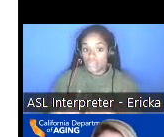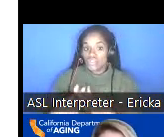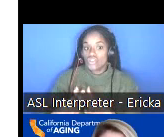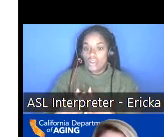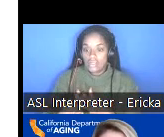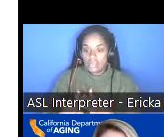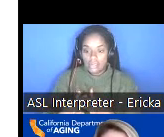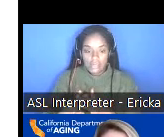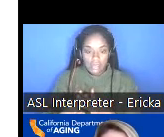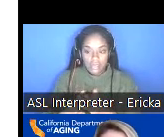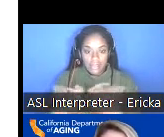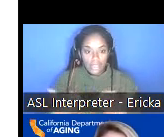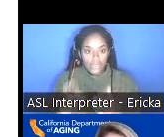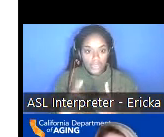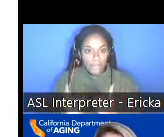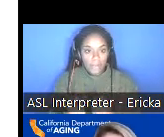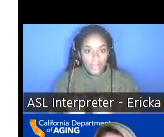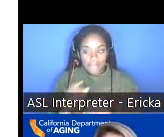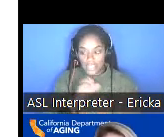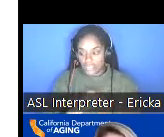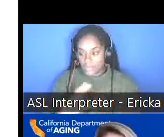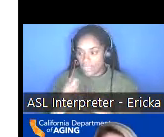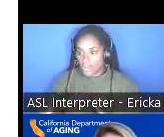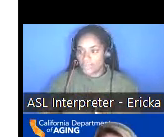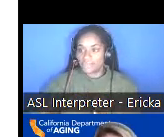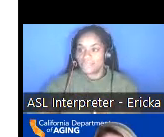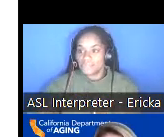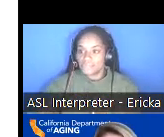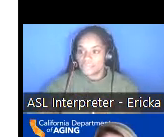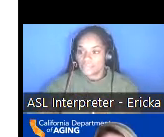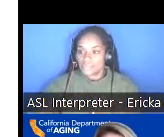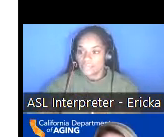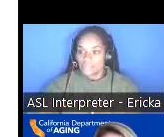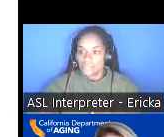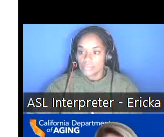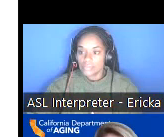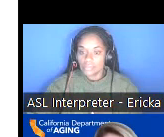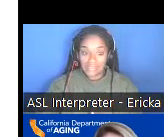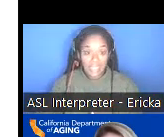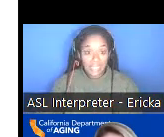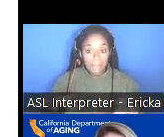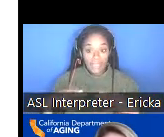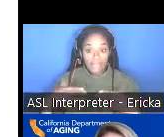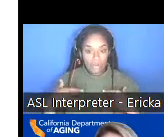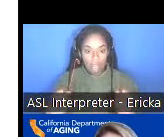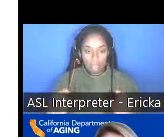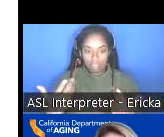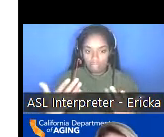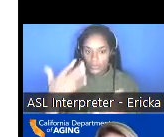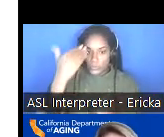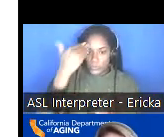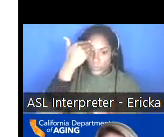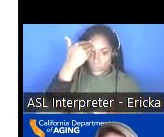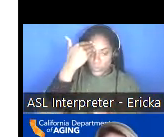of Aging. Third is in the area of behavioral health. We know that I think